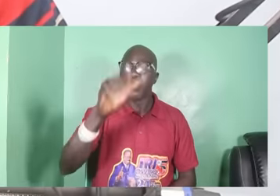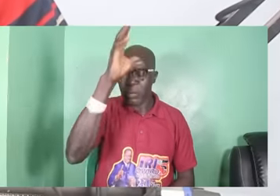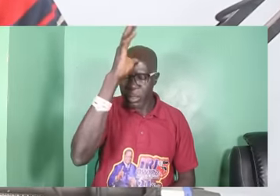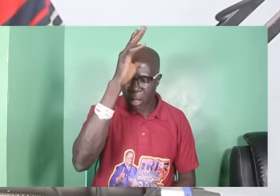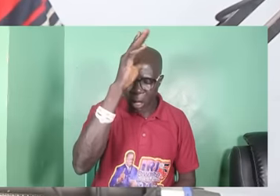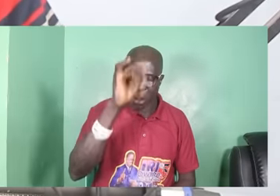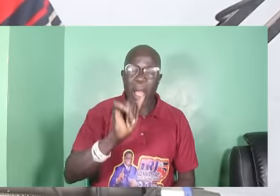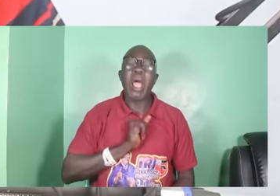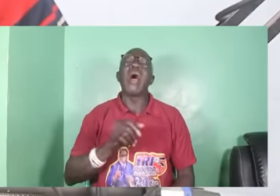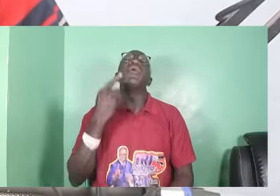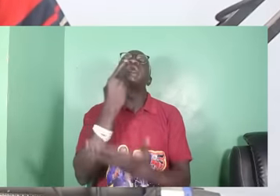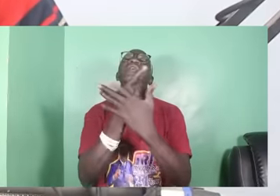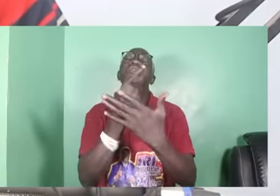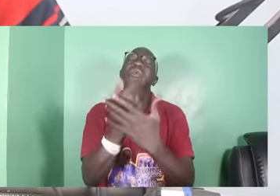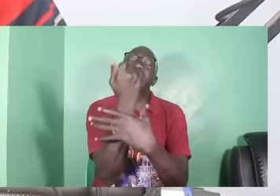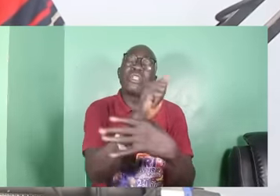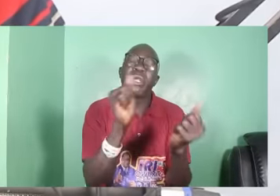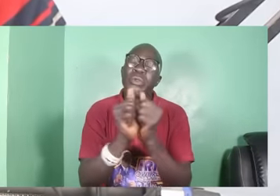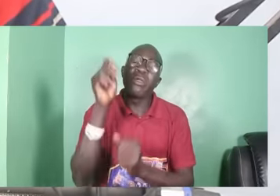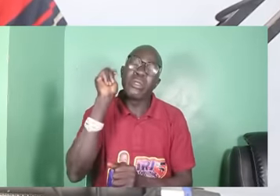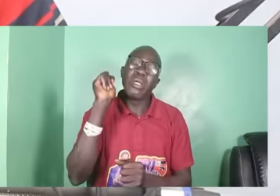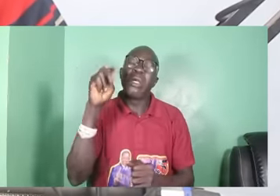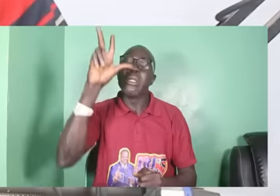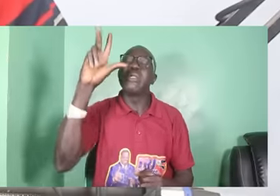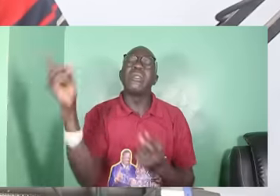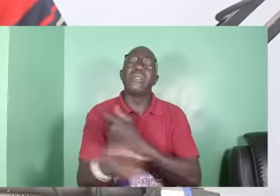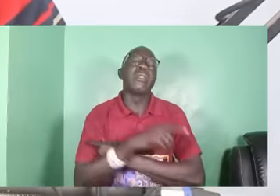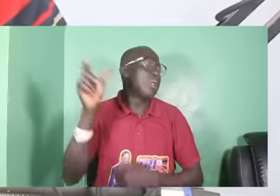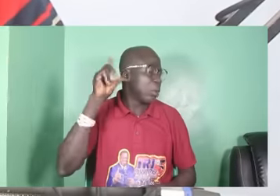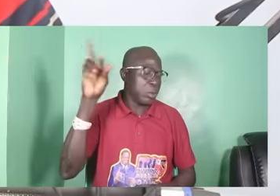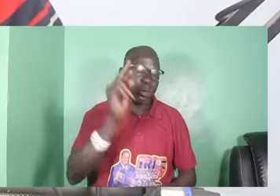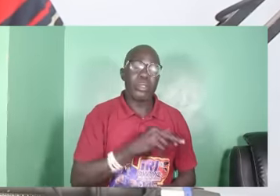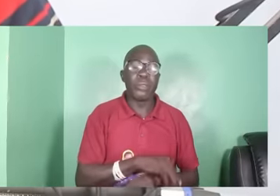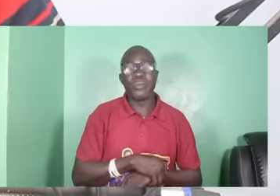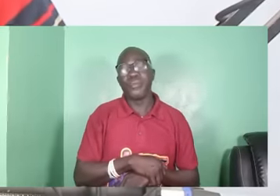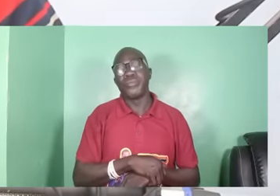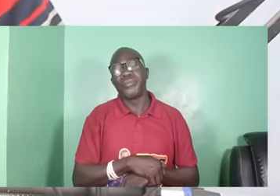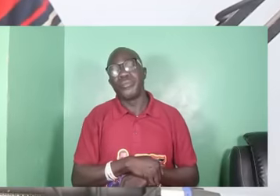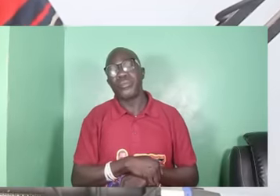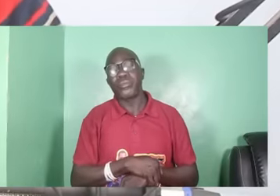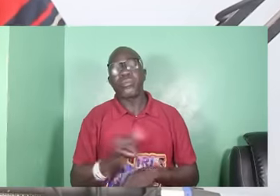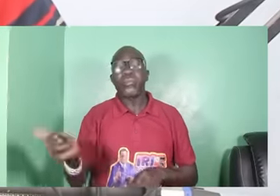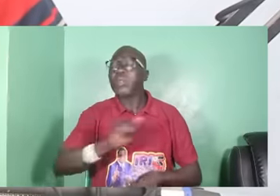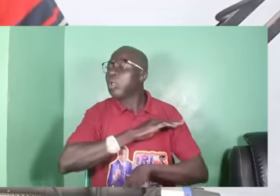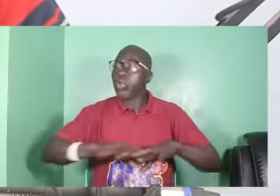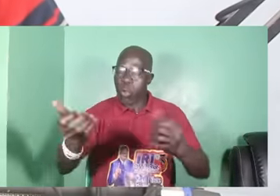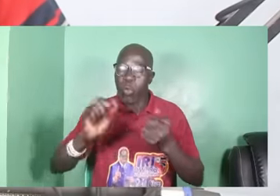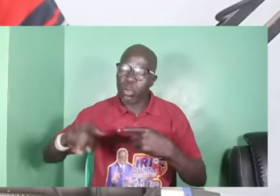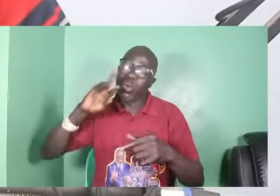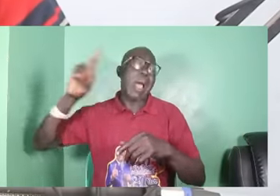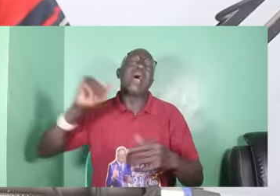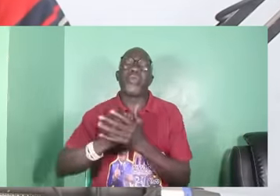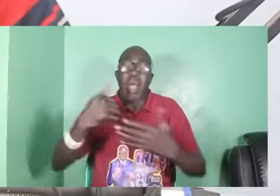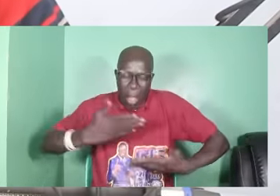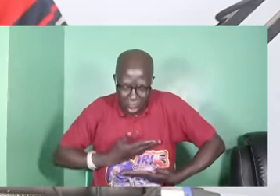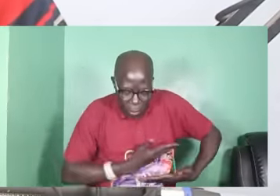only she says she will testify. You in I will start listening to you today. What? What? They didn't want her to